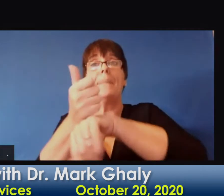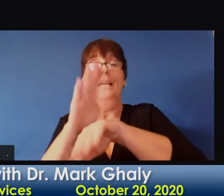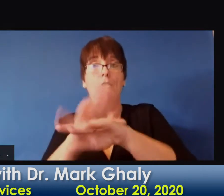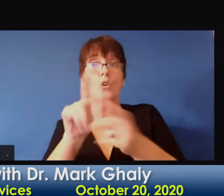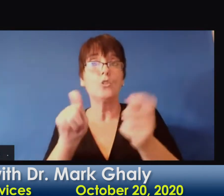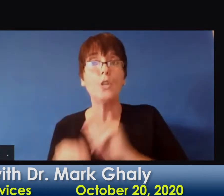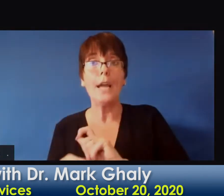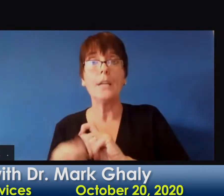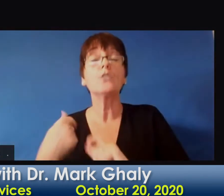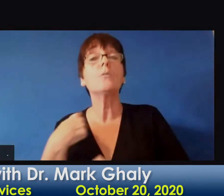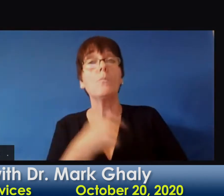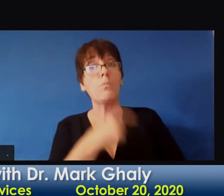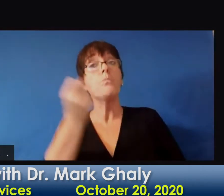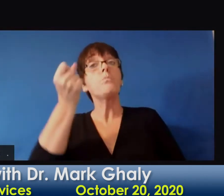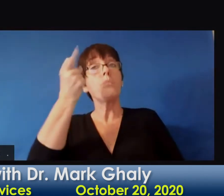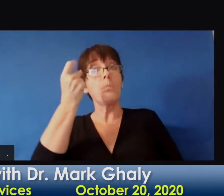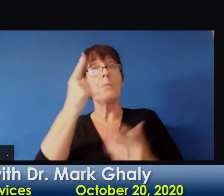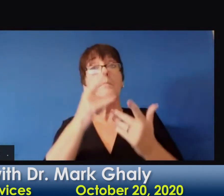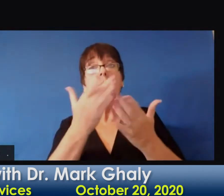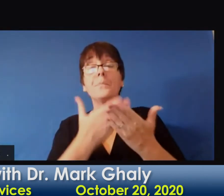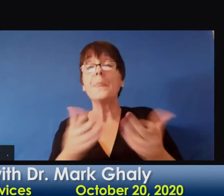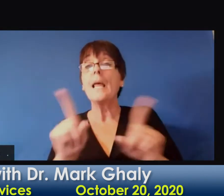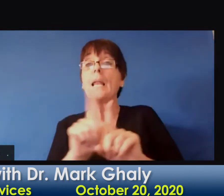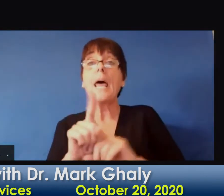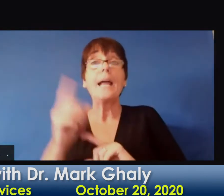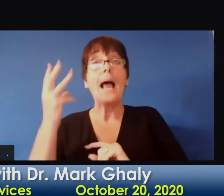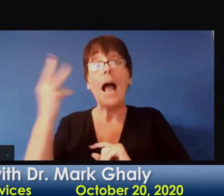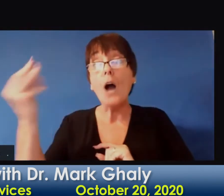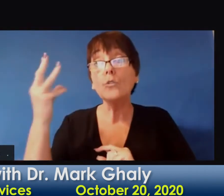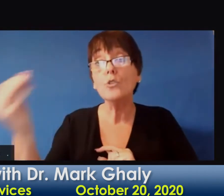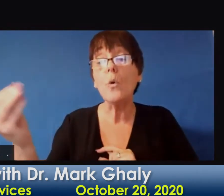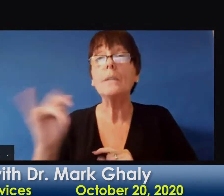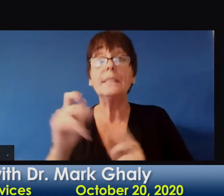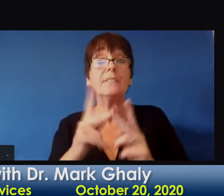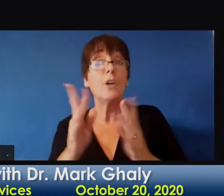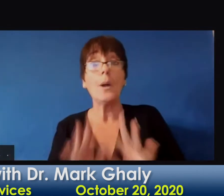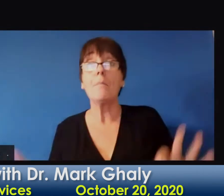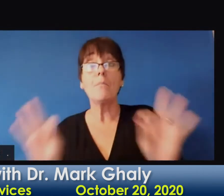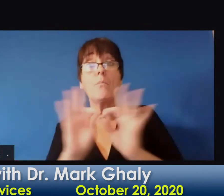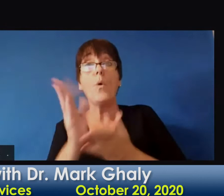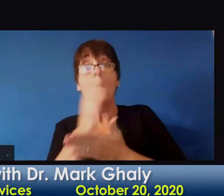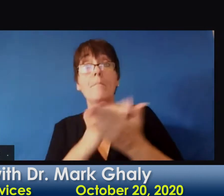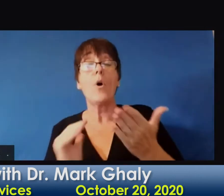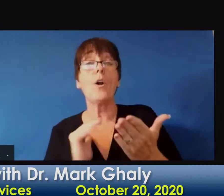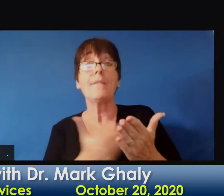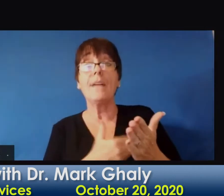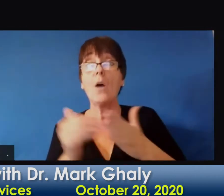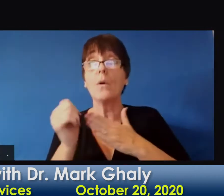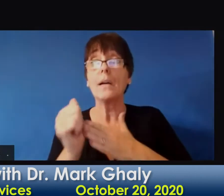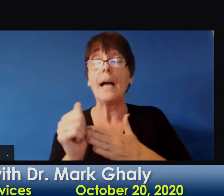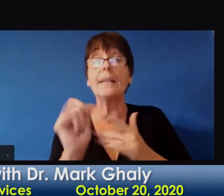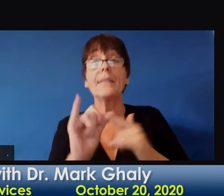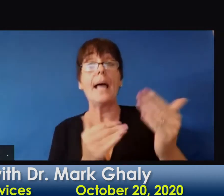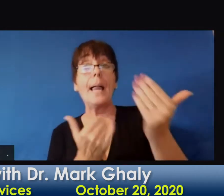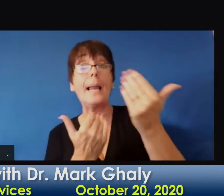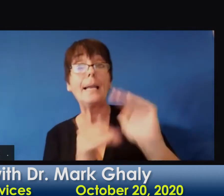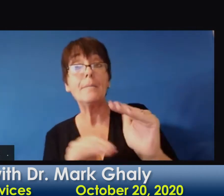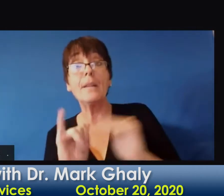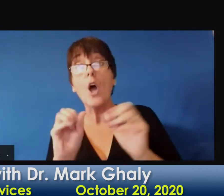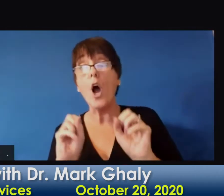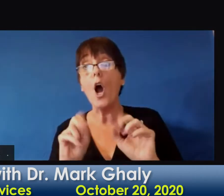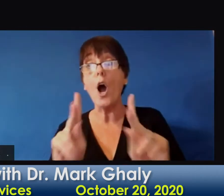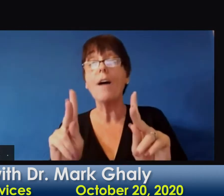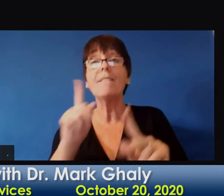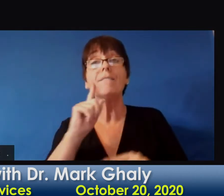We understand that things like being outdoors is a very important part of our guidance, that limiting opportunities for